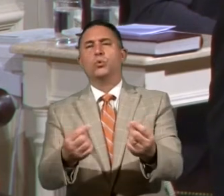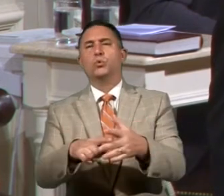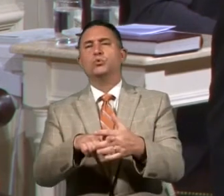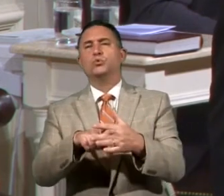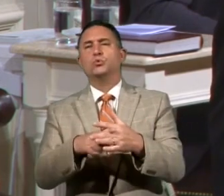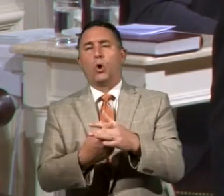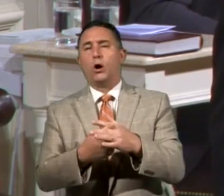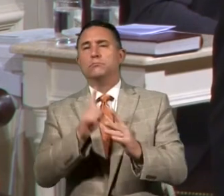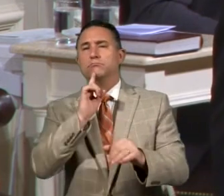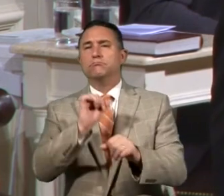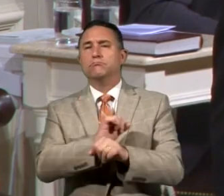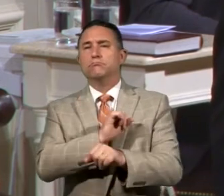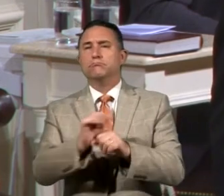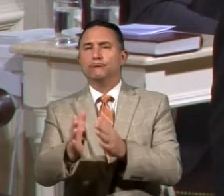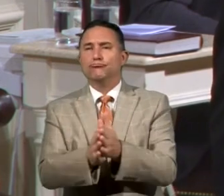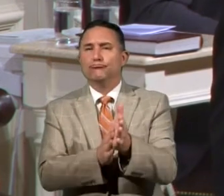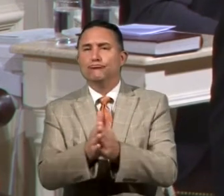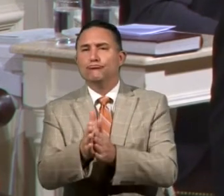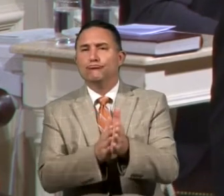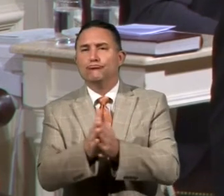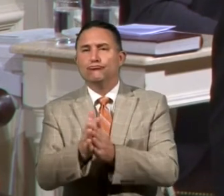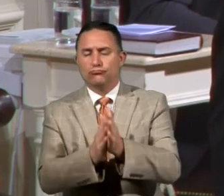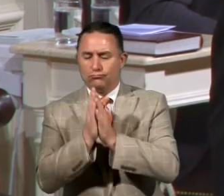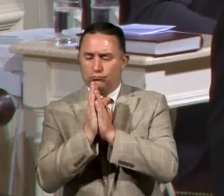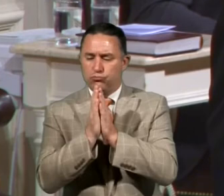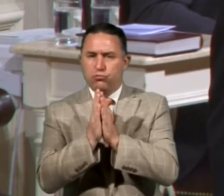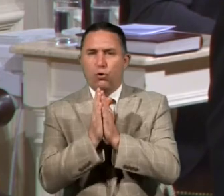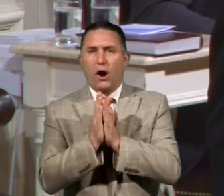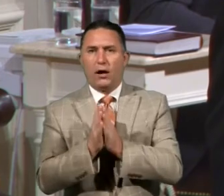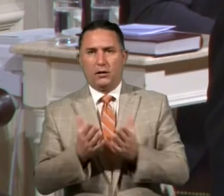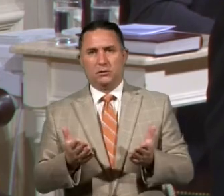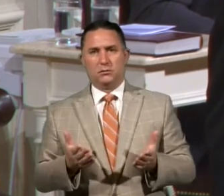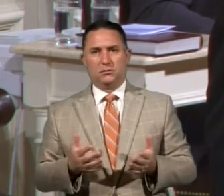start to really get fervent in prayer?